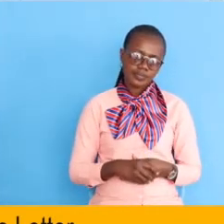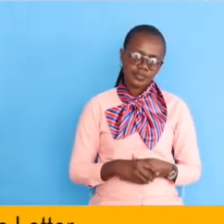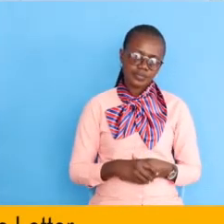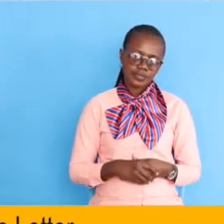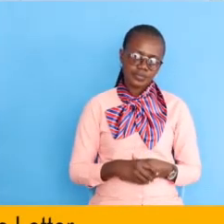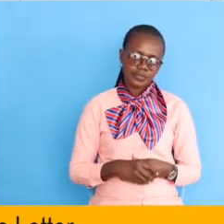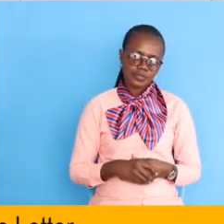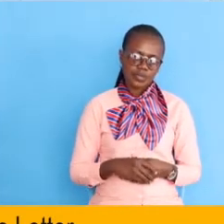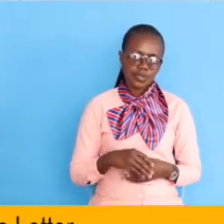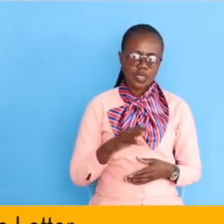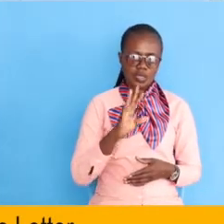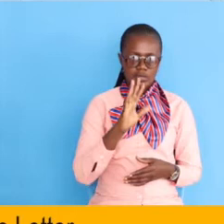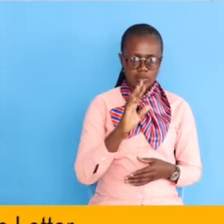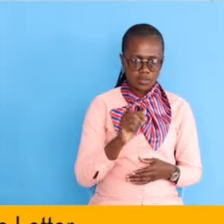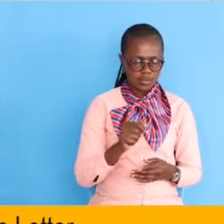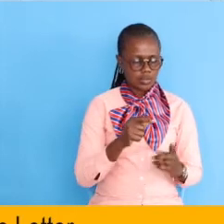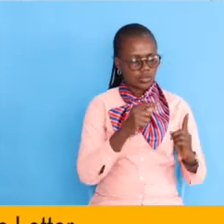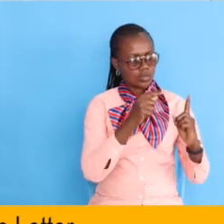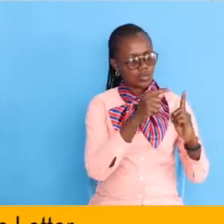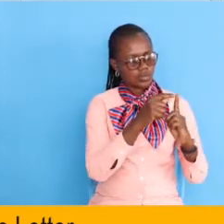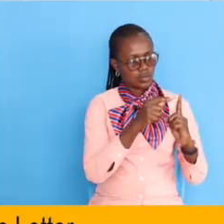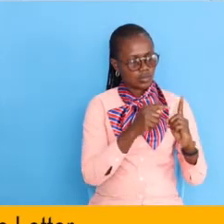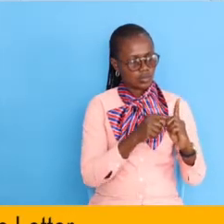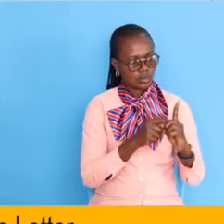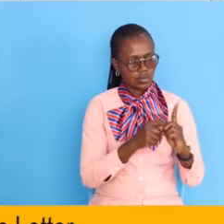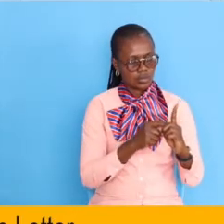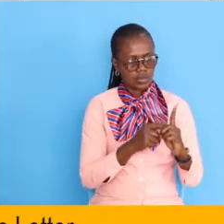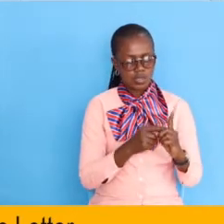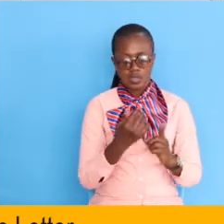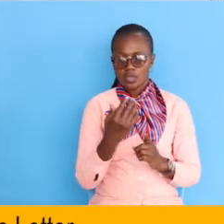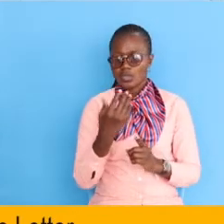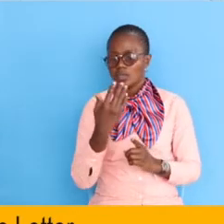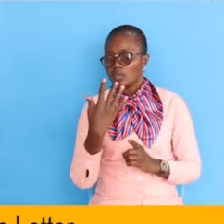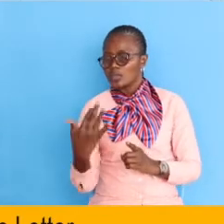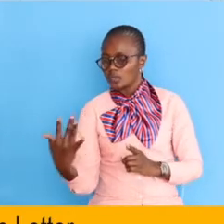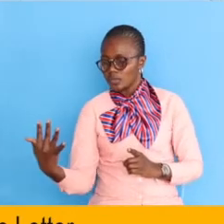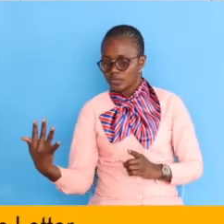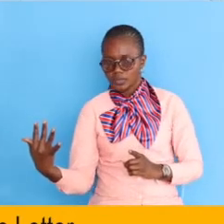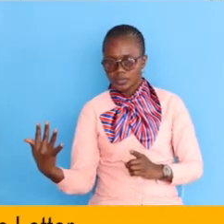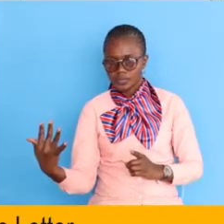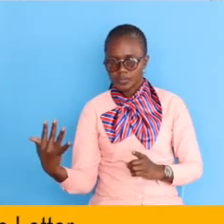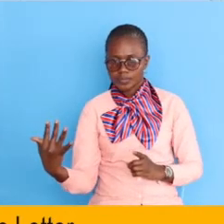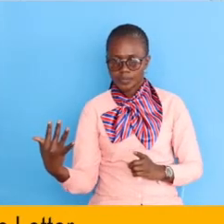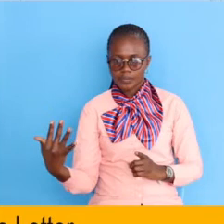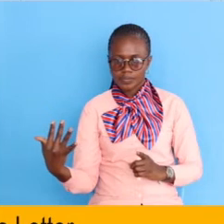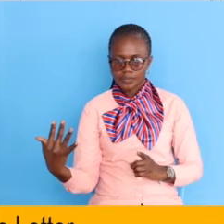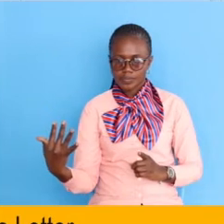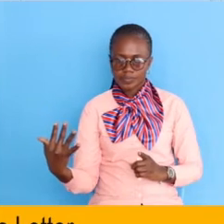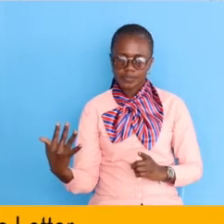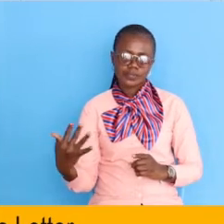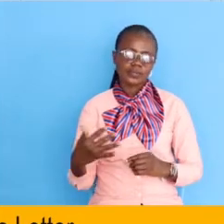what we call writing a date in numbers. I have not included those